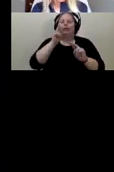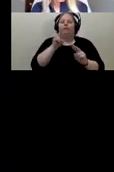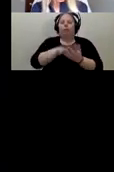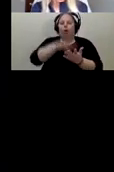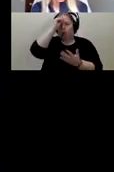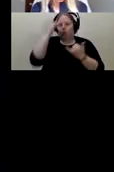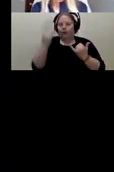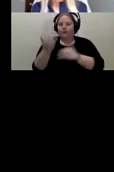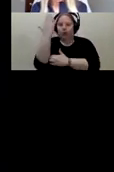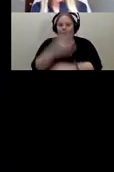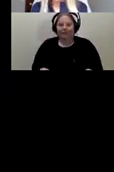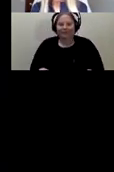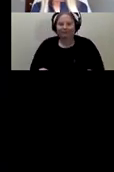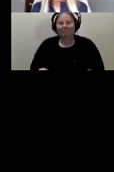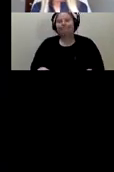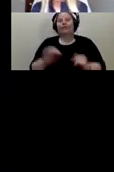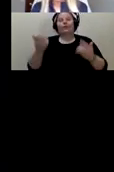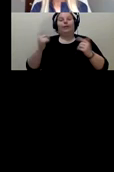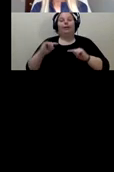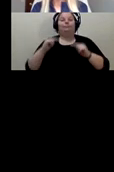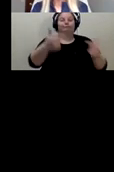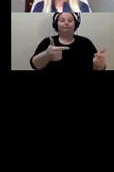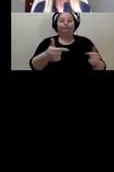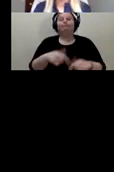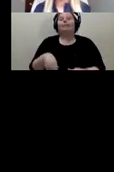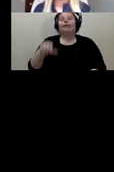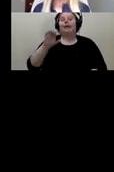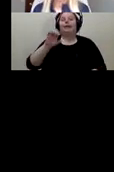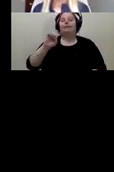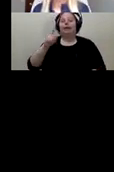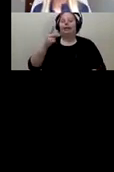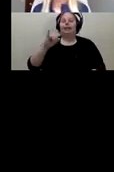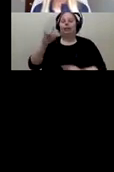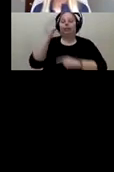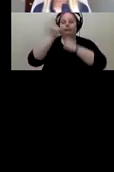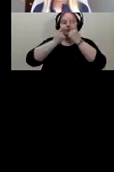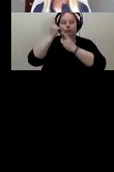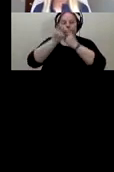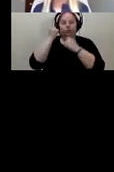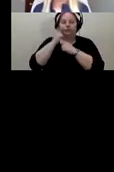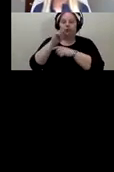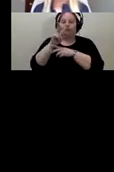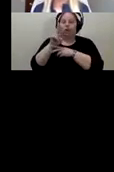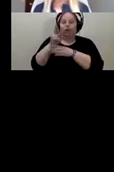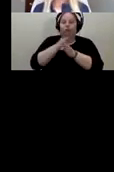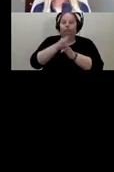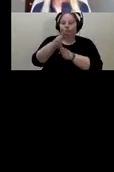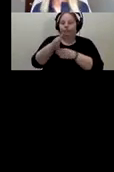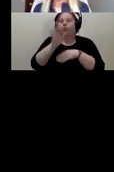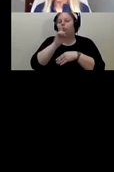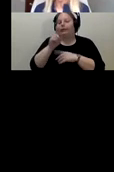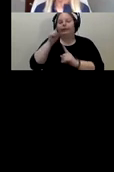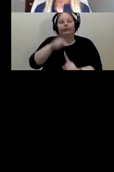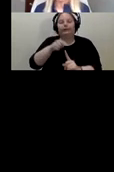morning. So without further ado, we have ethical considerations for the VR professional, but really it's